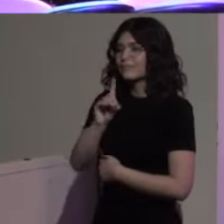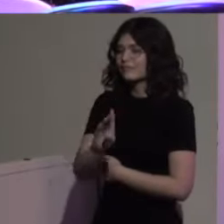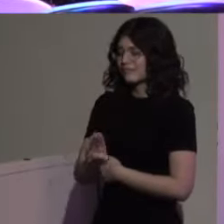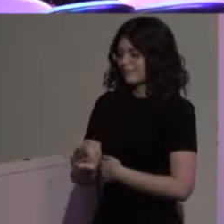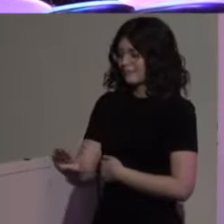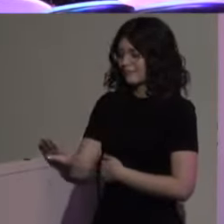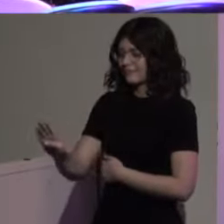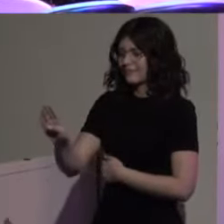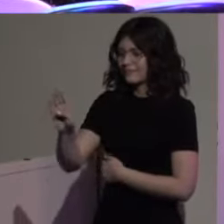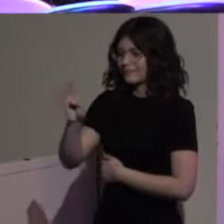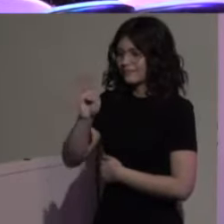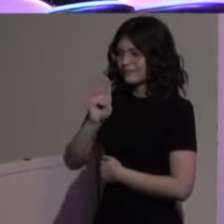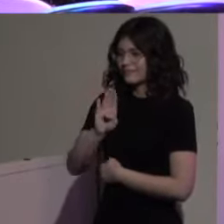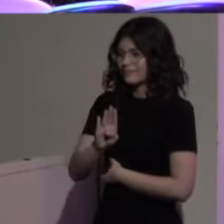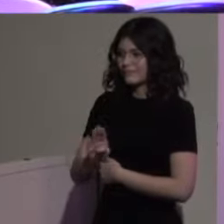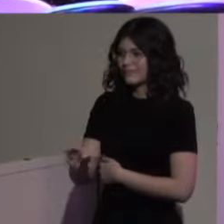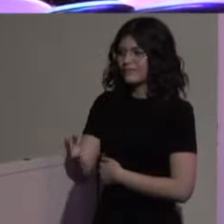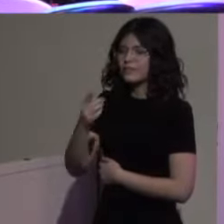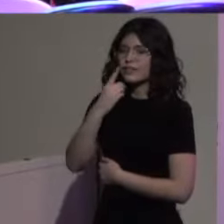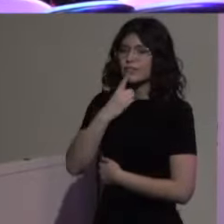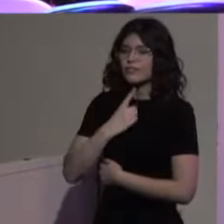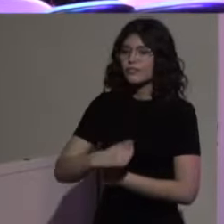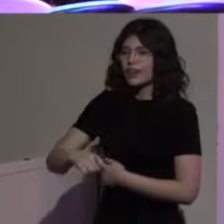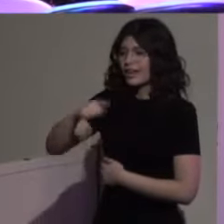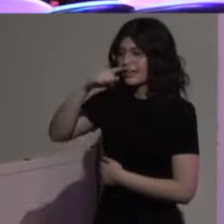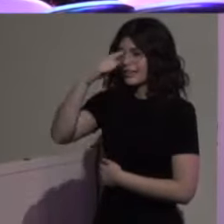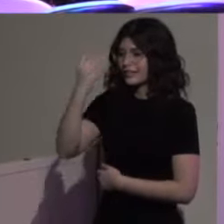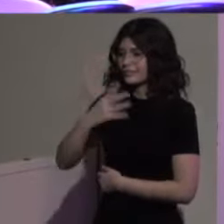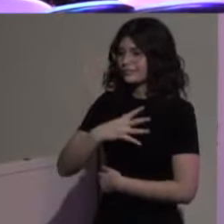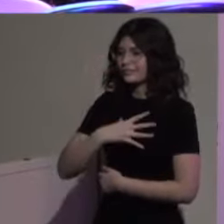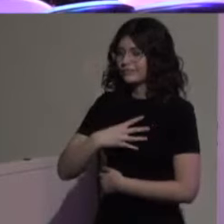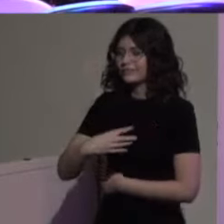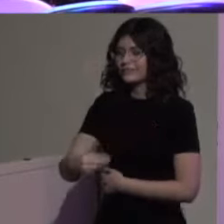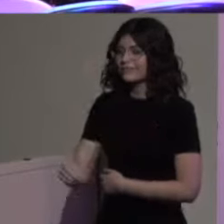CSDB, red, black, and white.